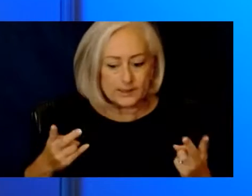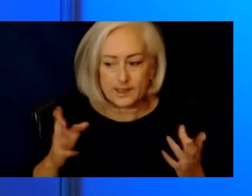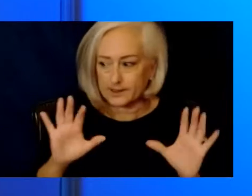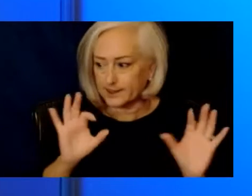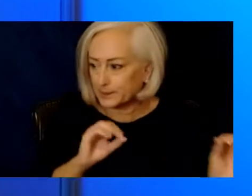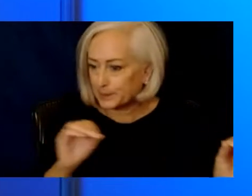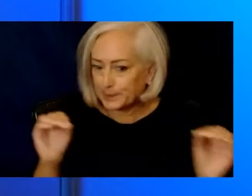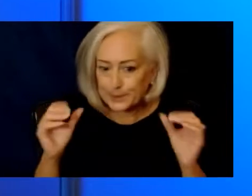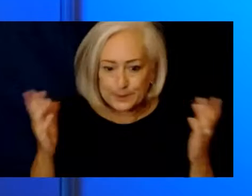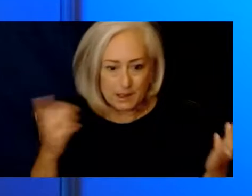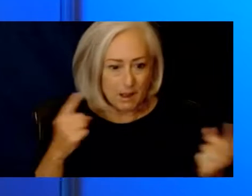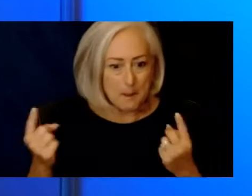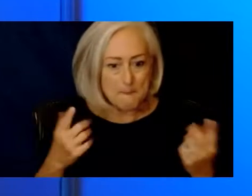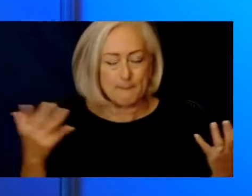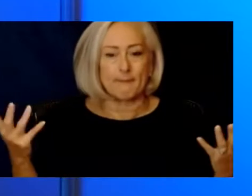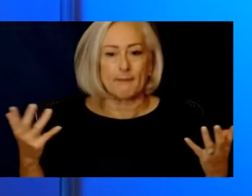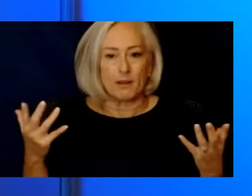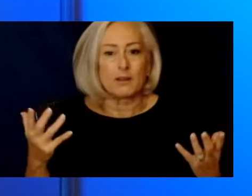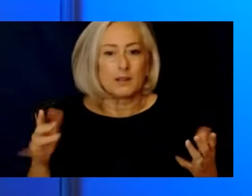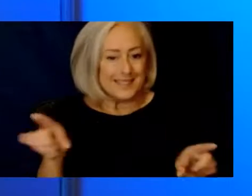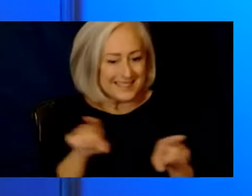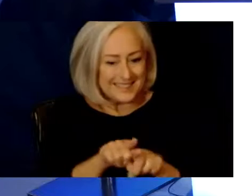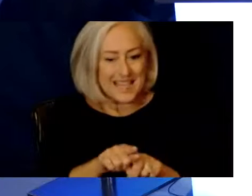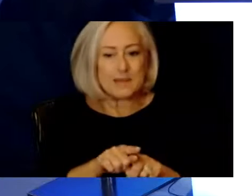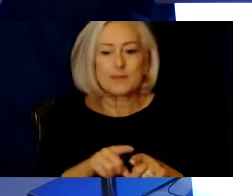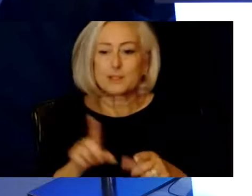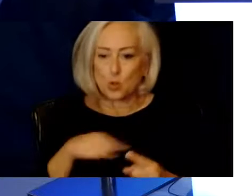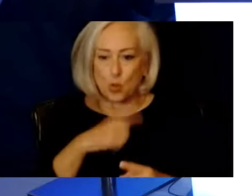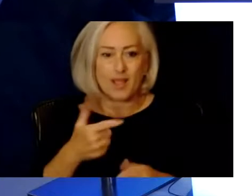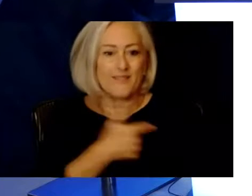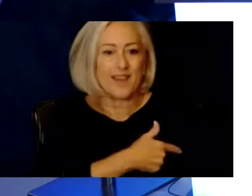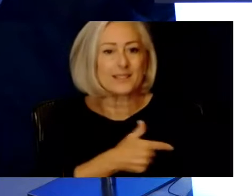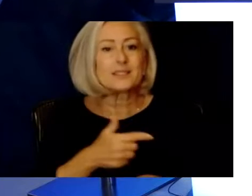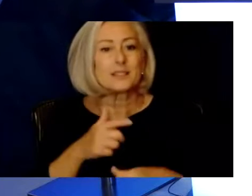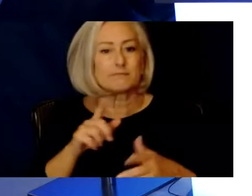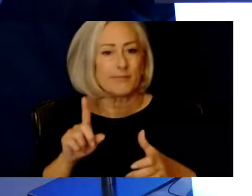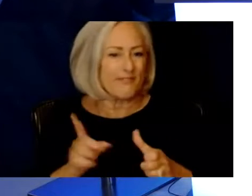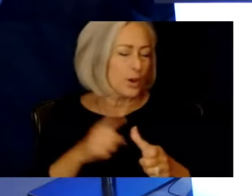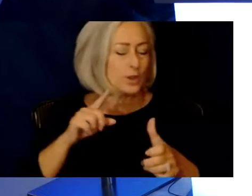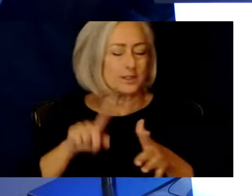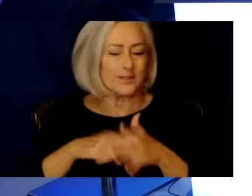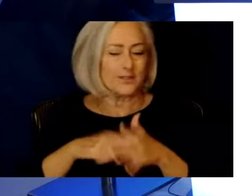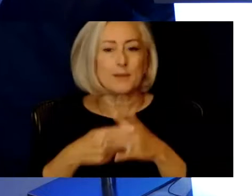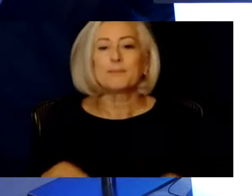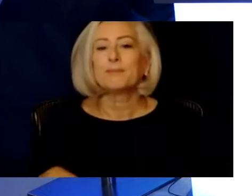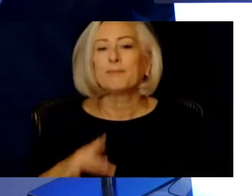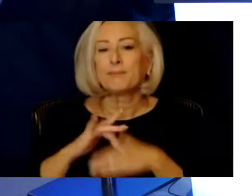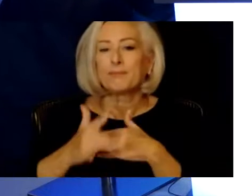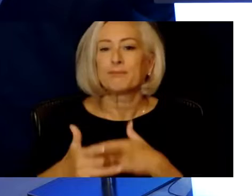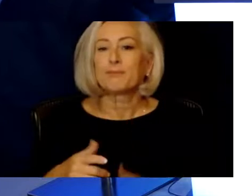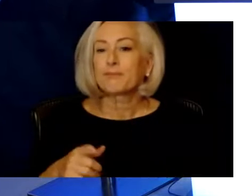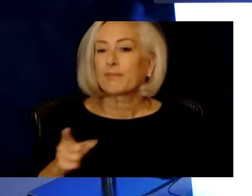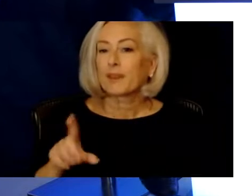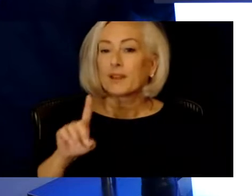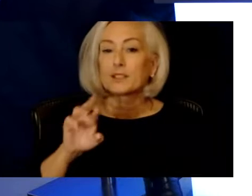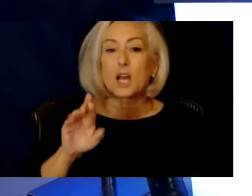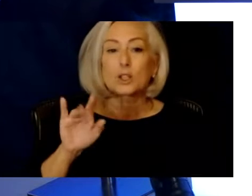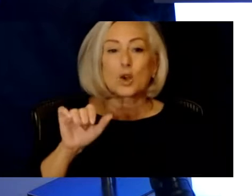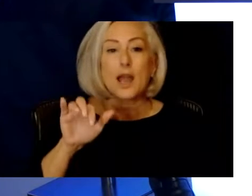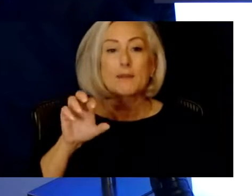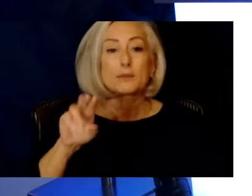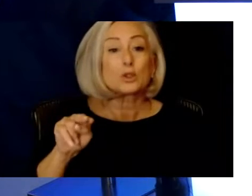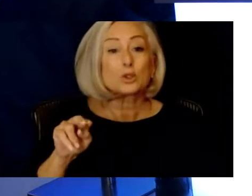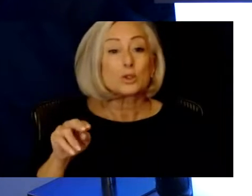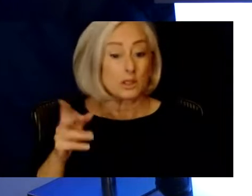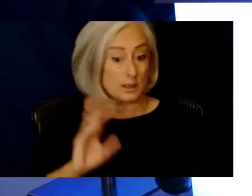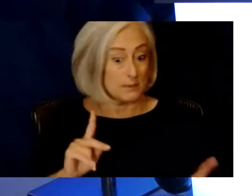way that we did when the vaccine first came out. Yeah, I think that's a national issue for us. Dr. Abner, How are things at Kansas City University? Are people getting boosters?